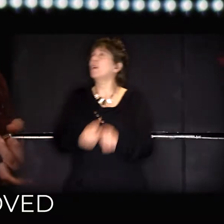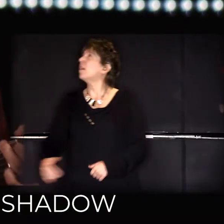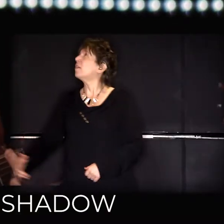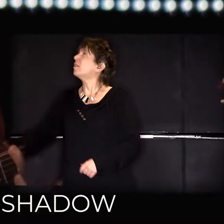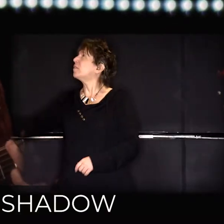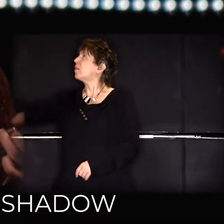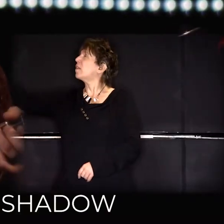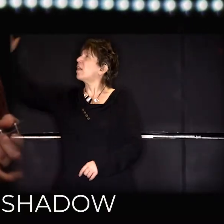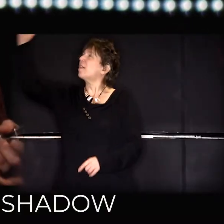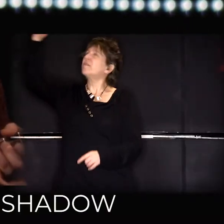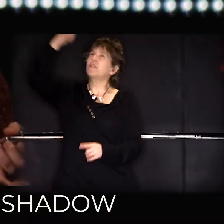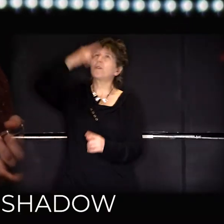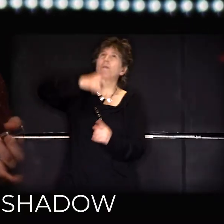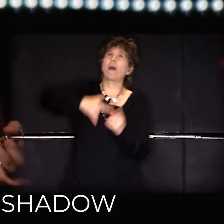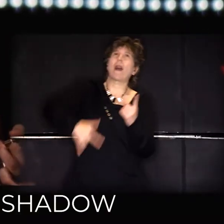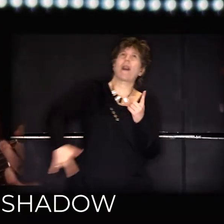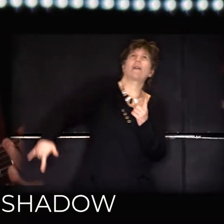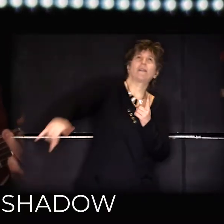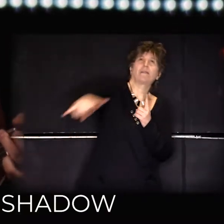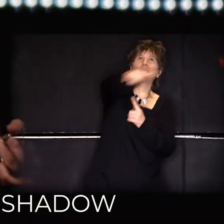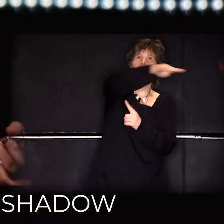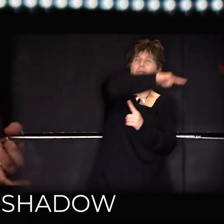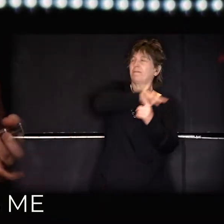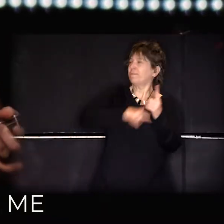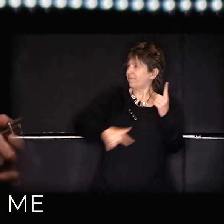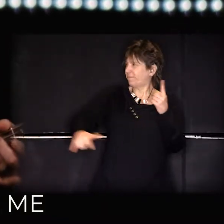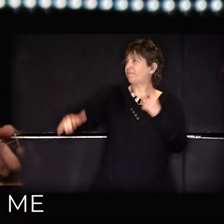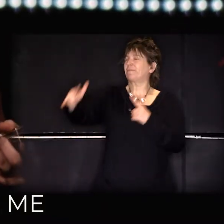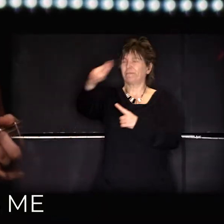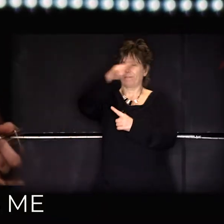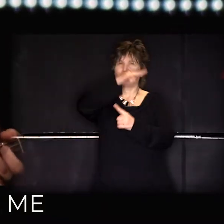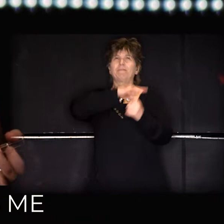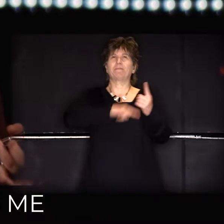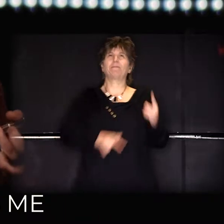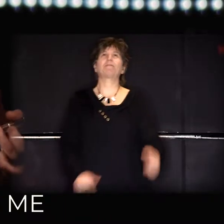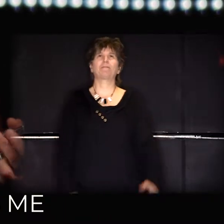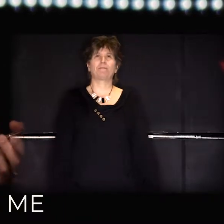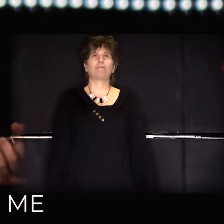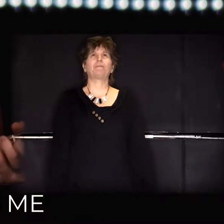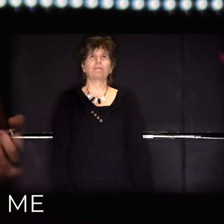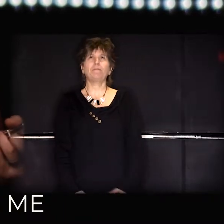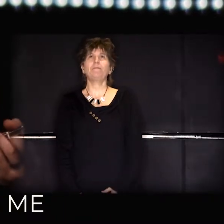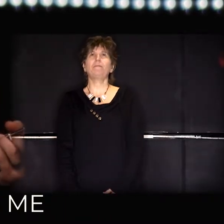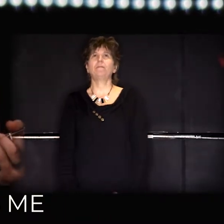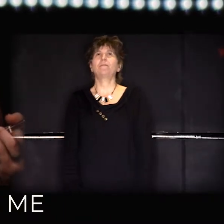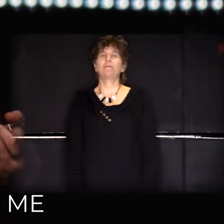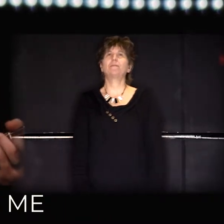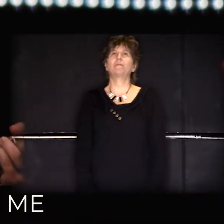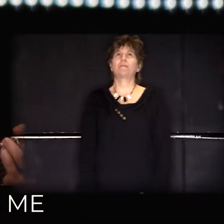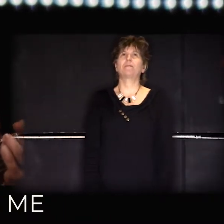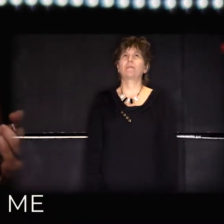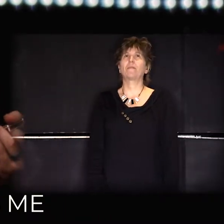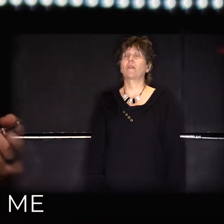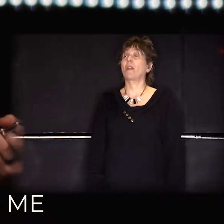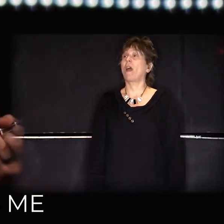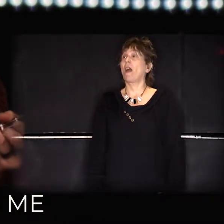And as I walk through the shadows, your love surrounds